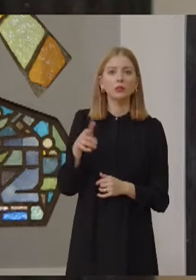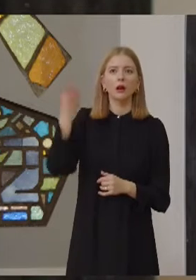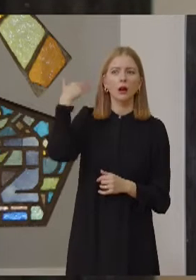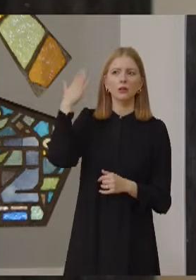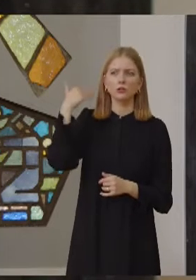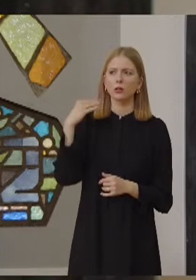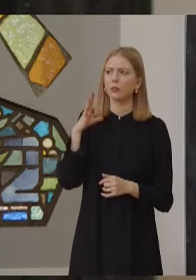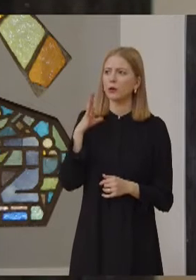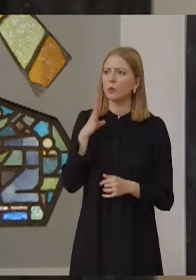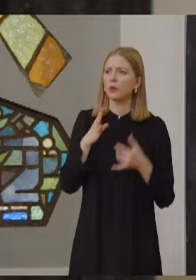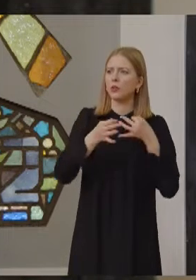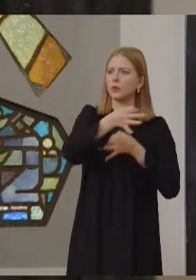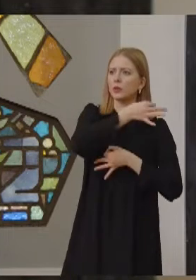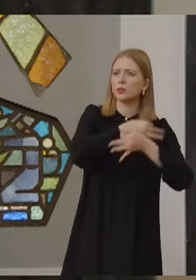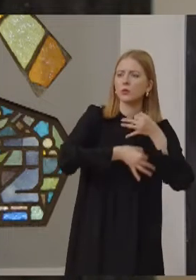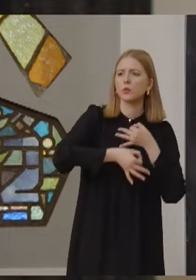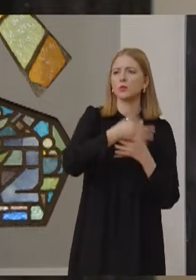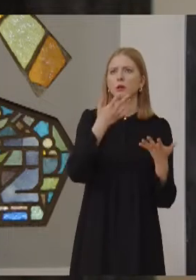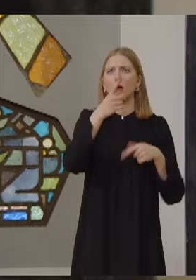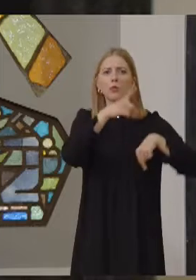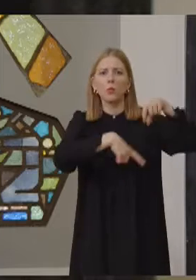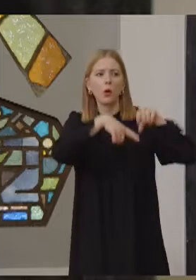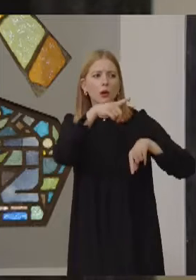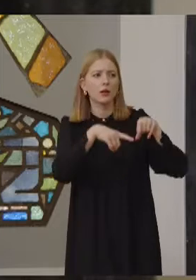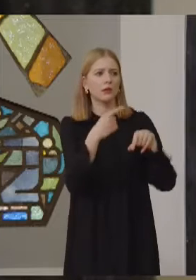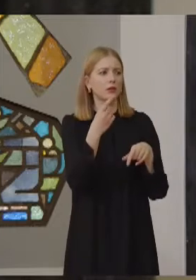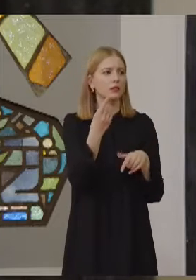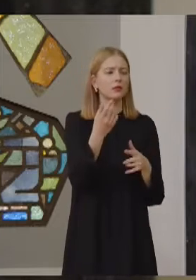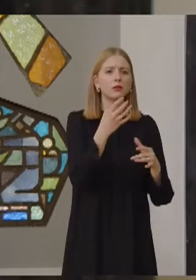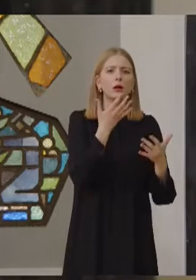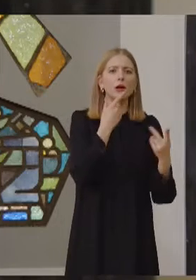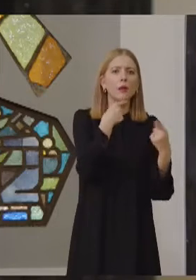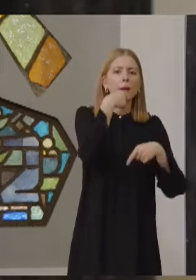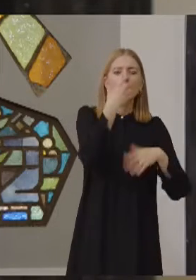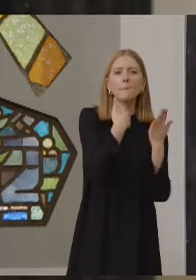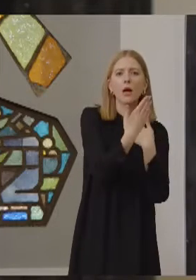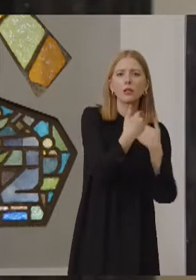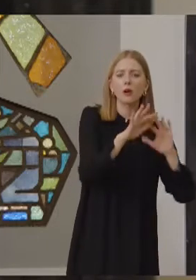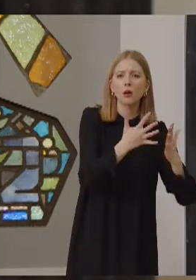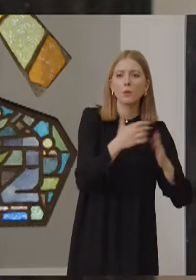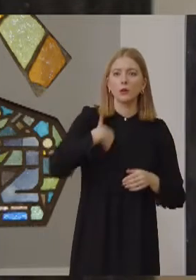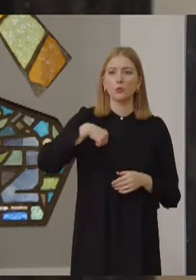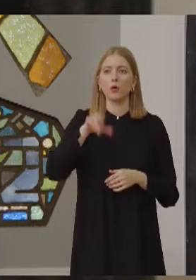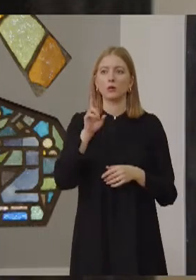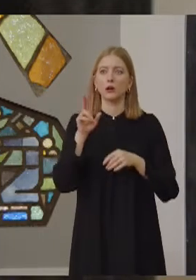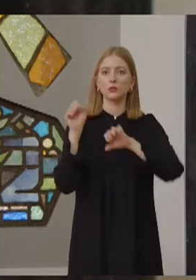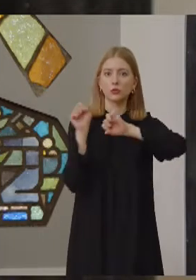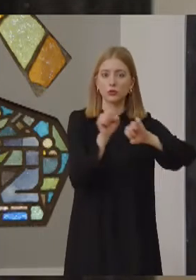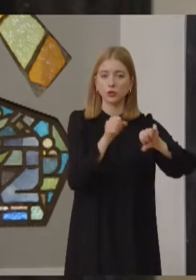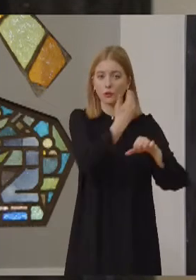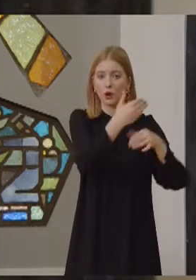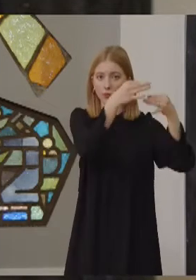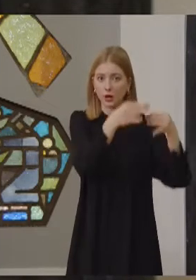still in their mind, because as I was listening to the communication from the